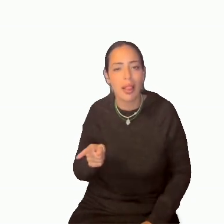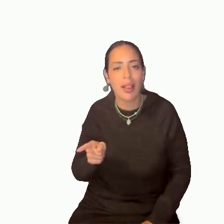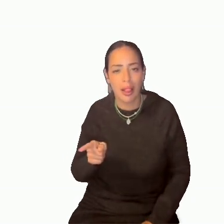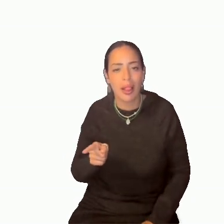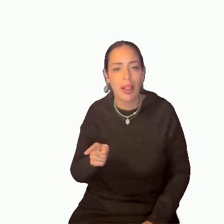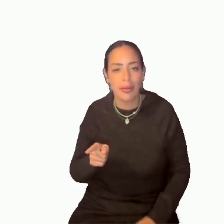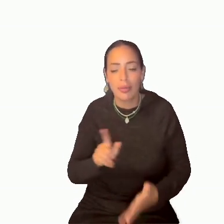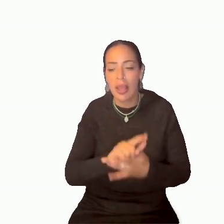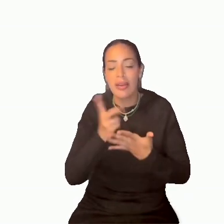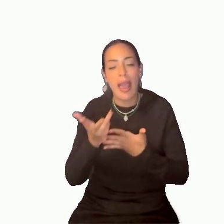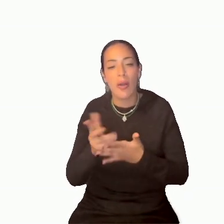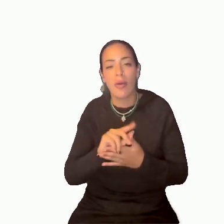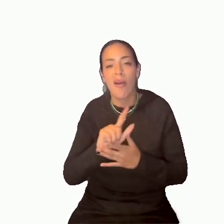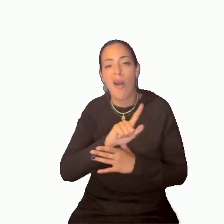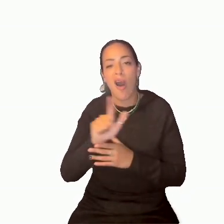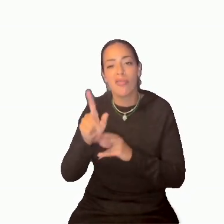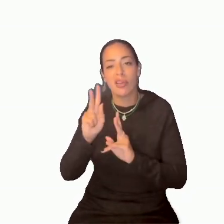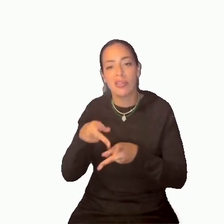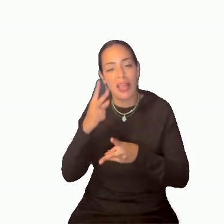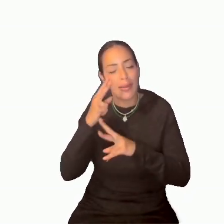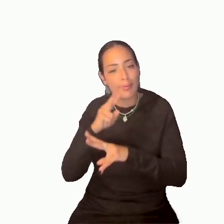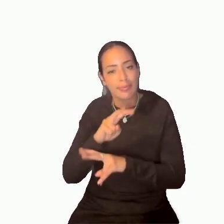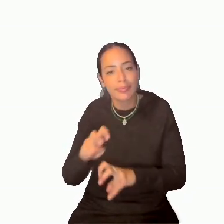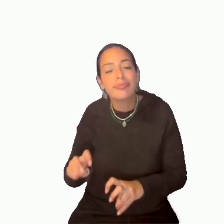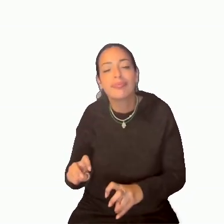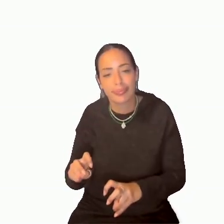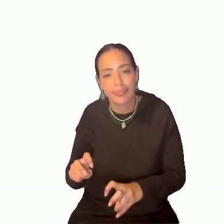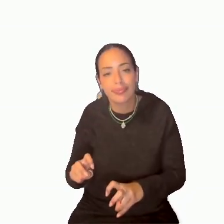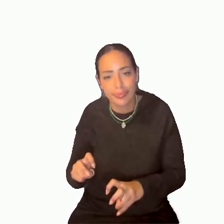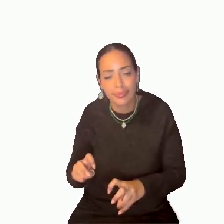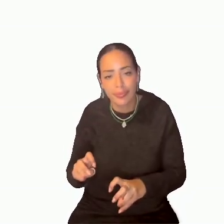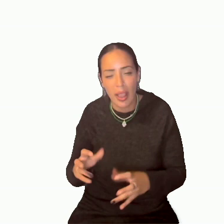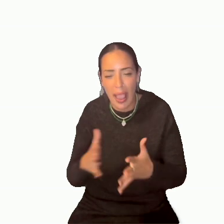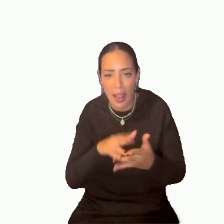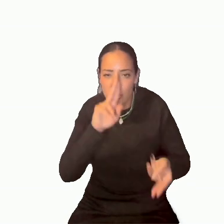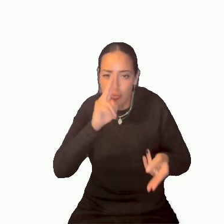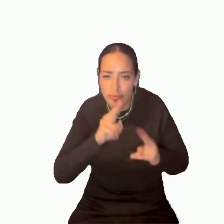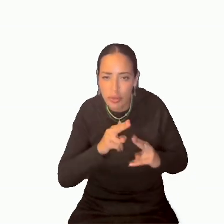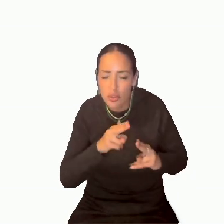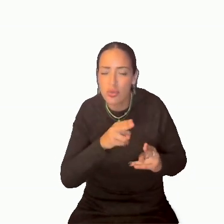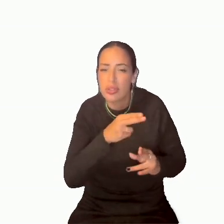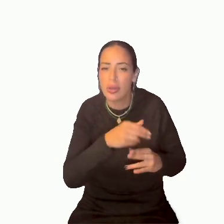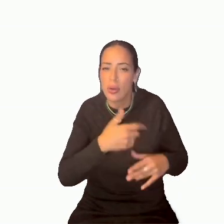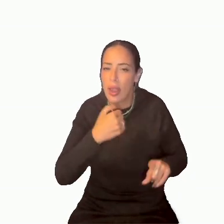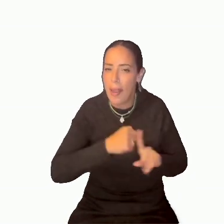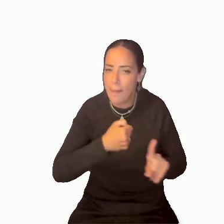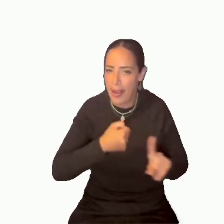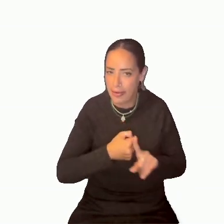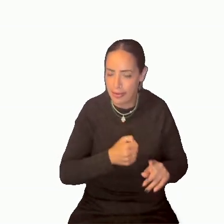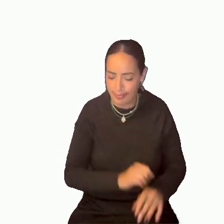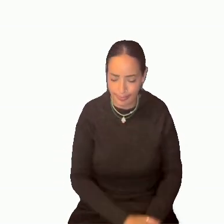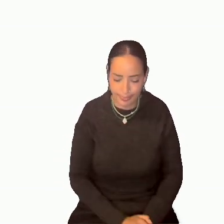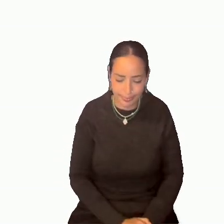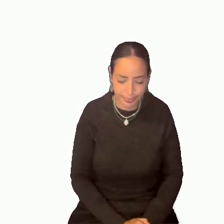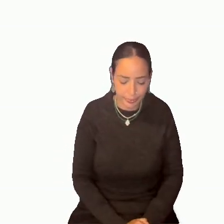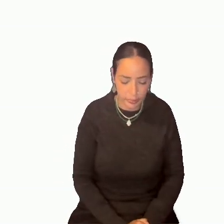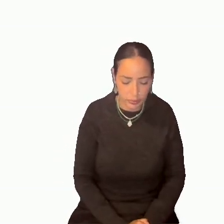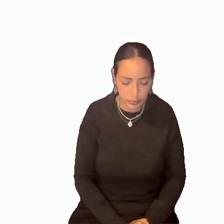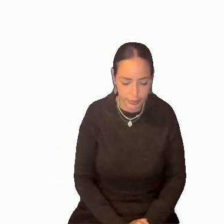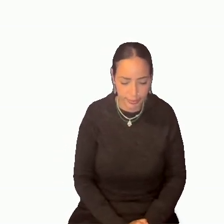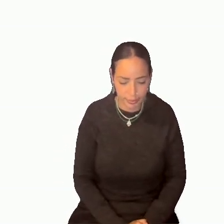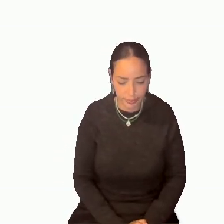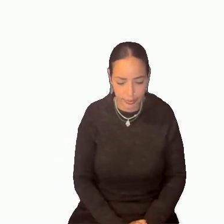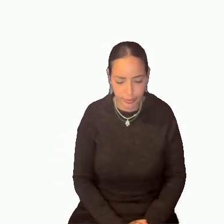Mitigating the impacts of postmortems. Another key area to pay attention to in the family liaison role is that of the impact of